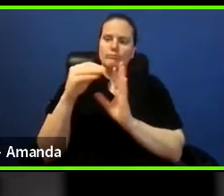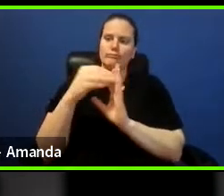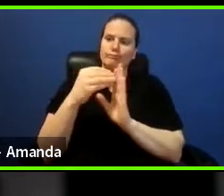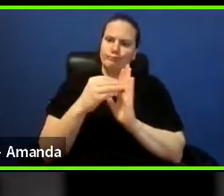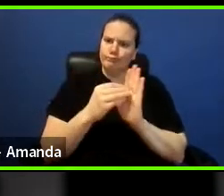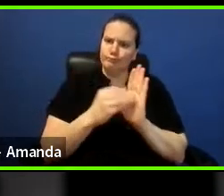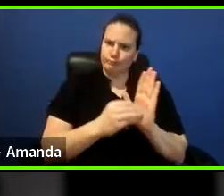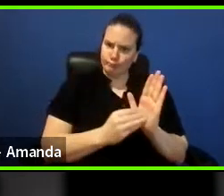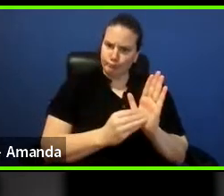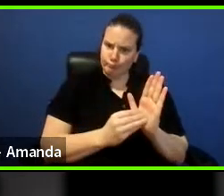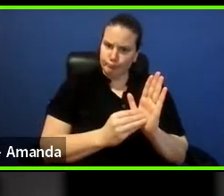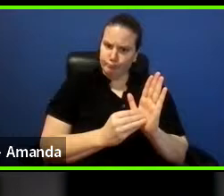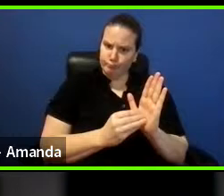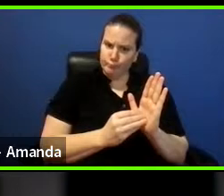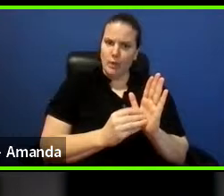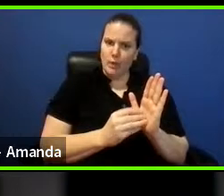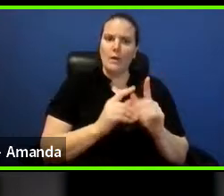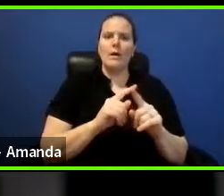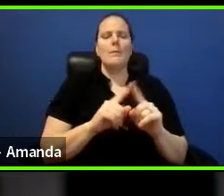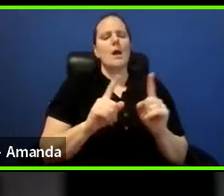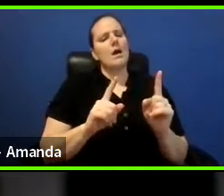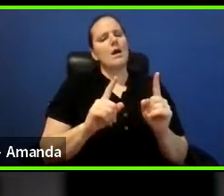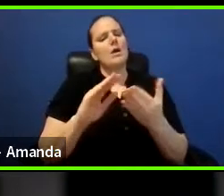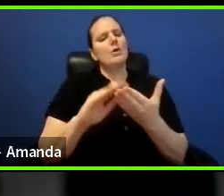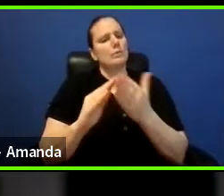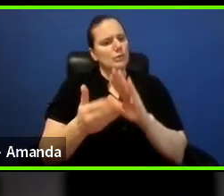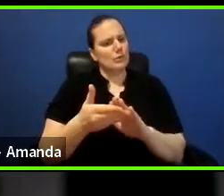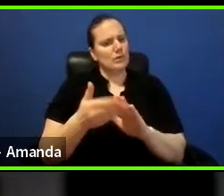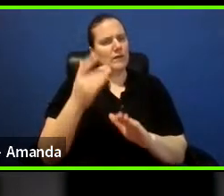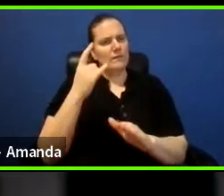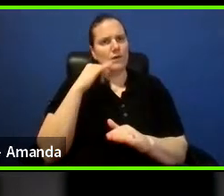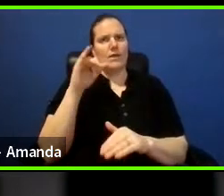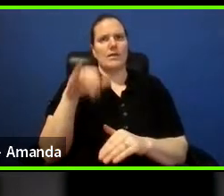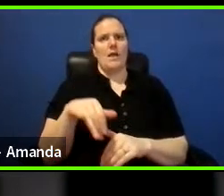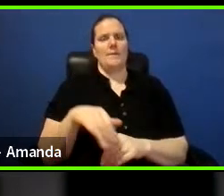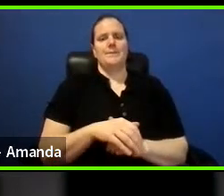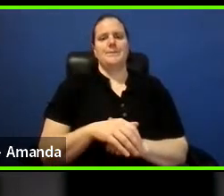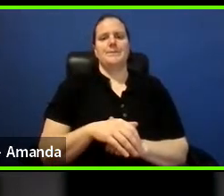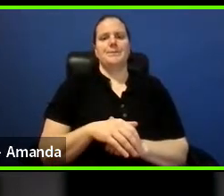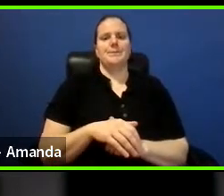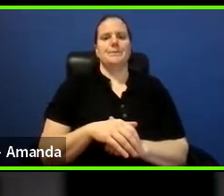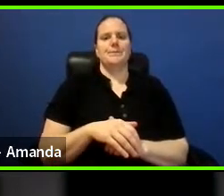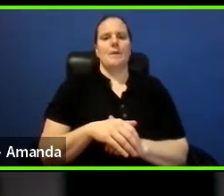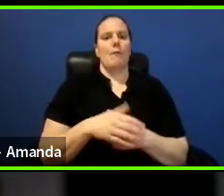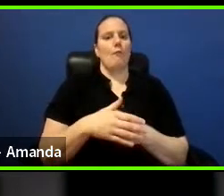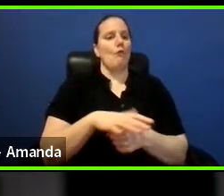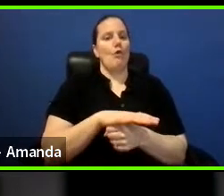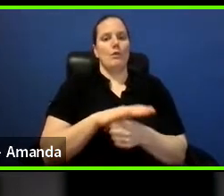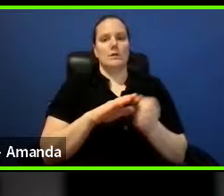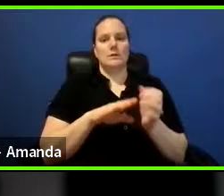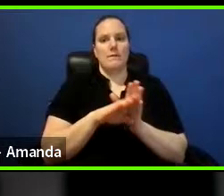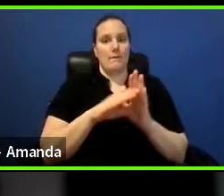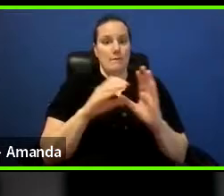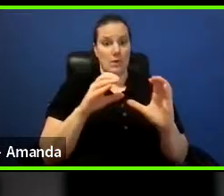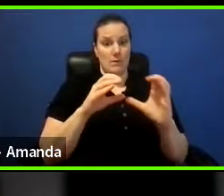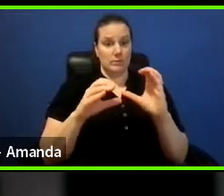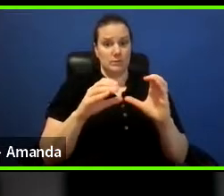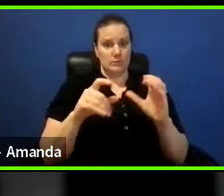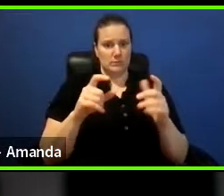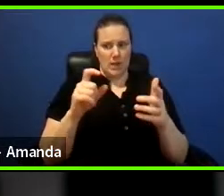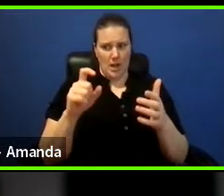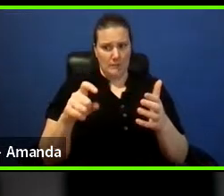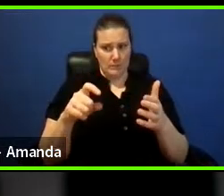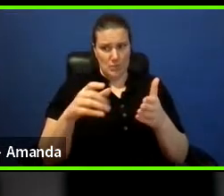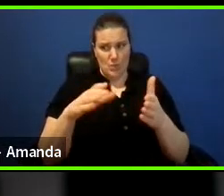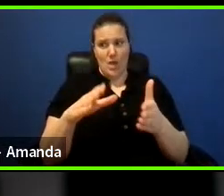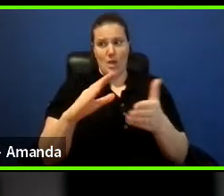feel like the community, for that to be sort of a fully developed conversation, there ought to be a way for